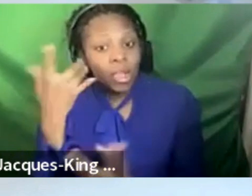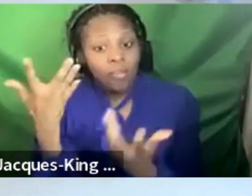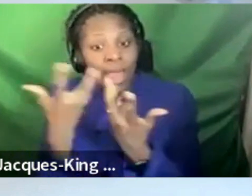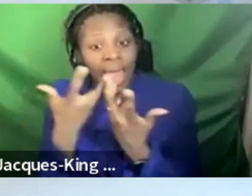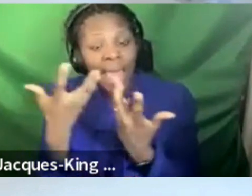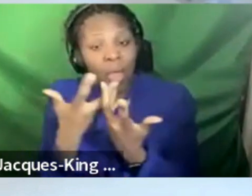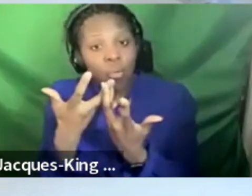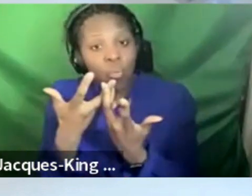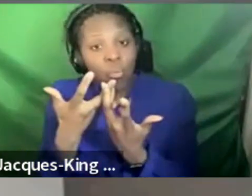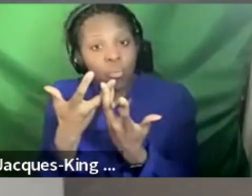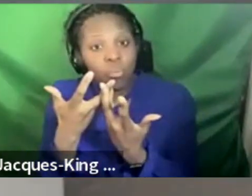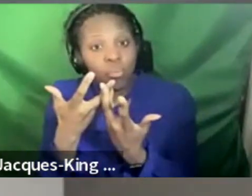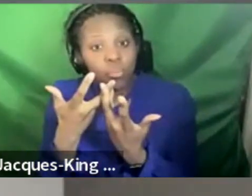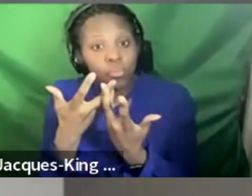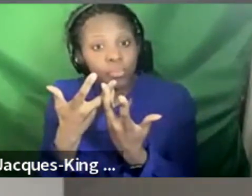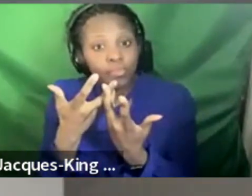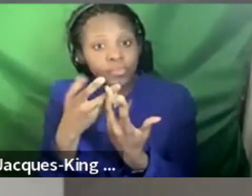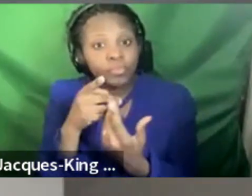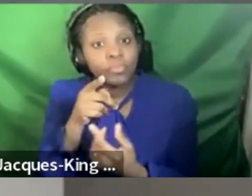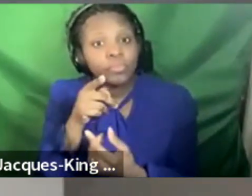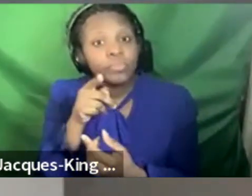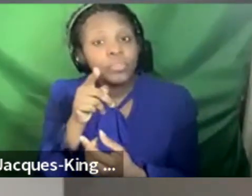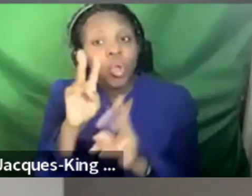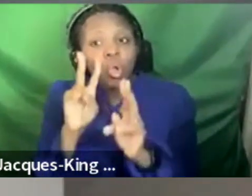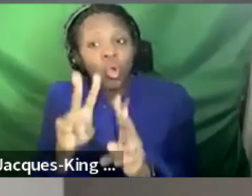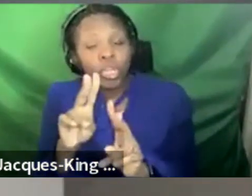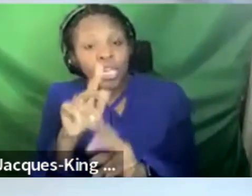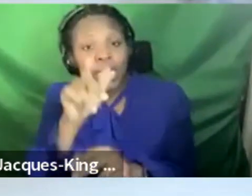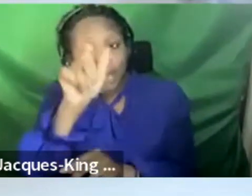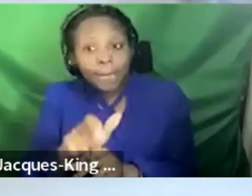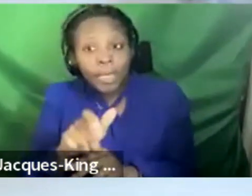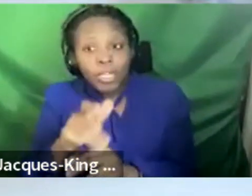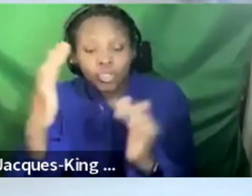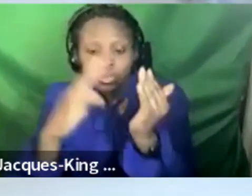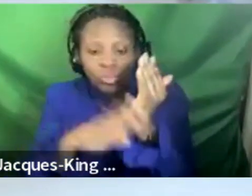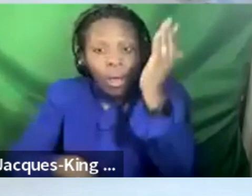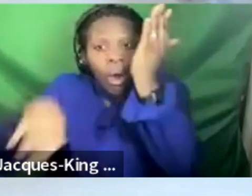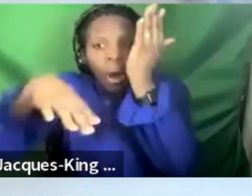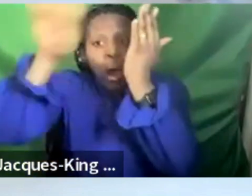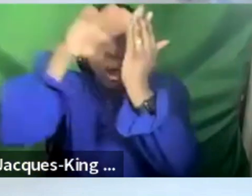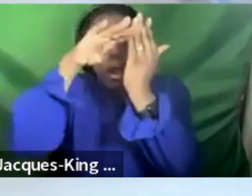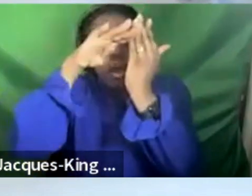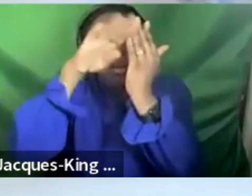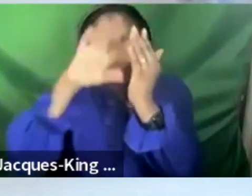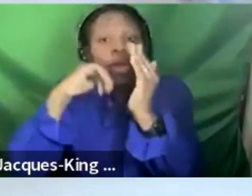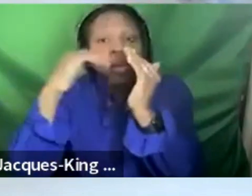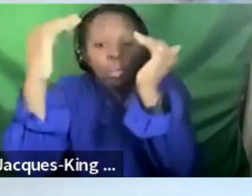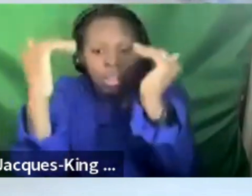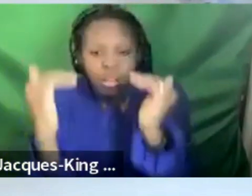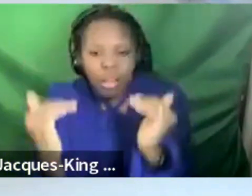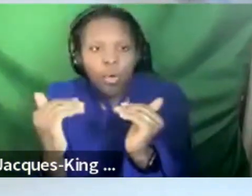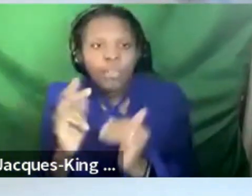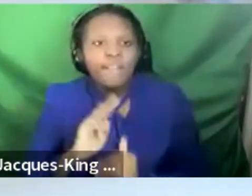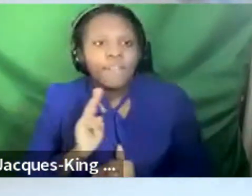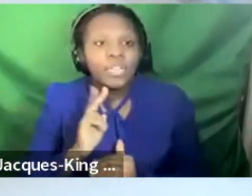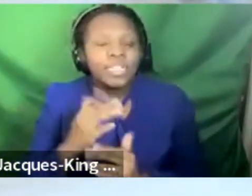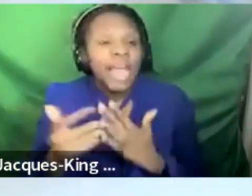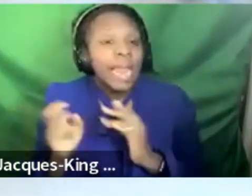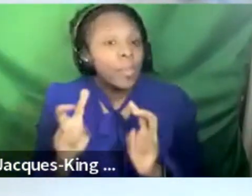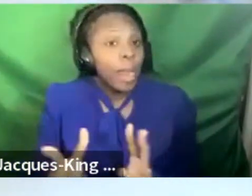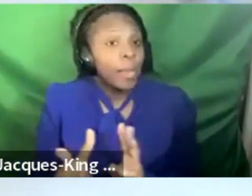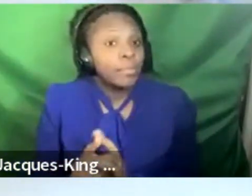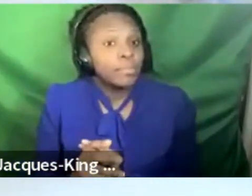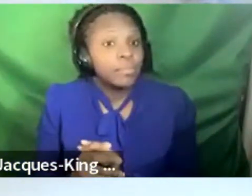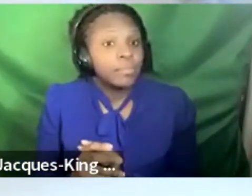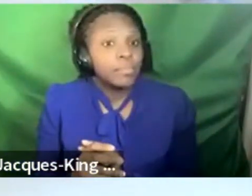Think of how You're looking at somebody who's high status. They tend